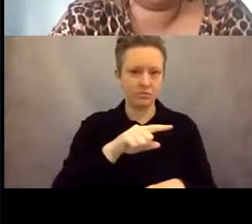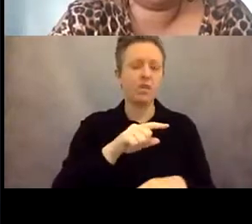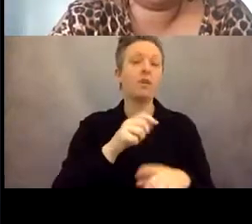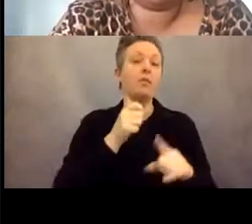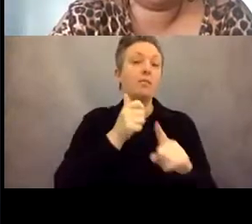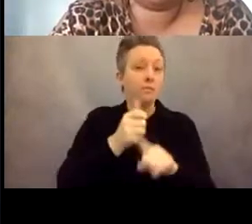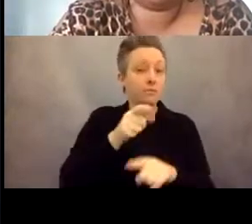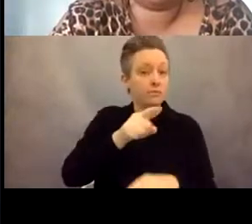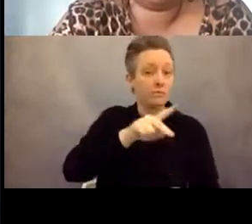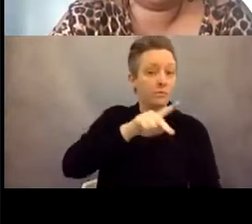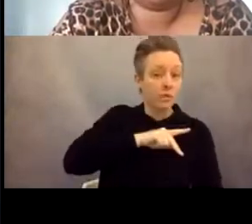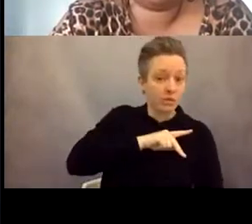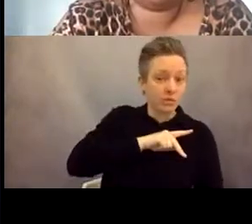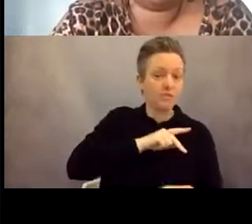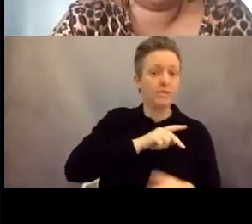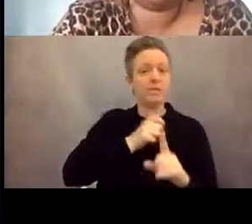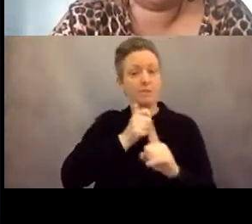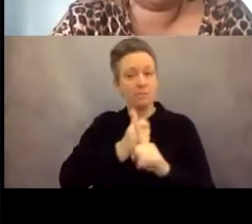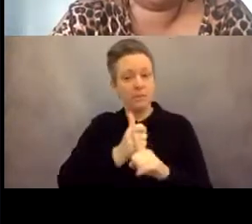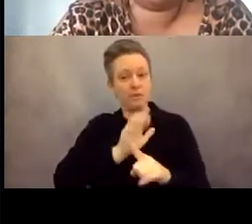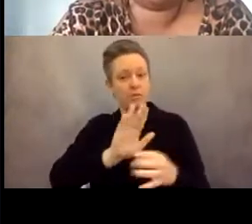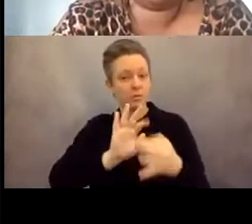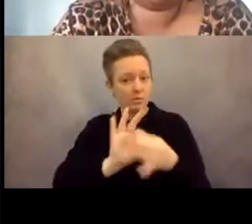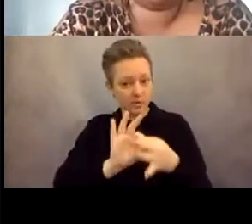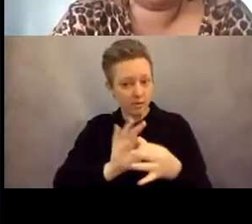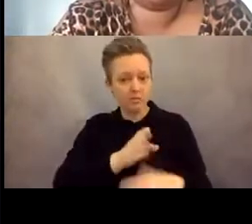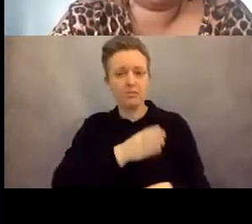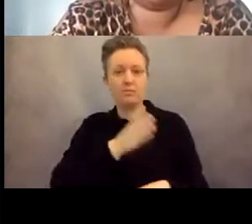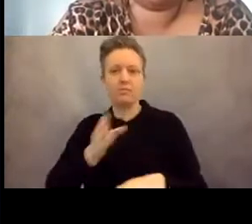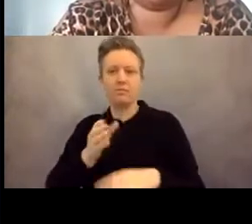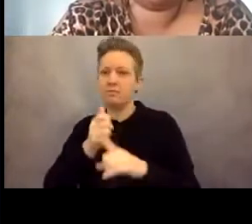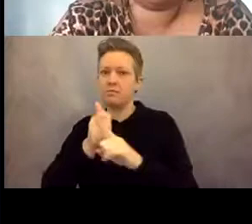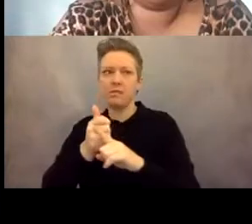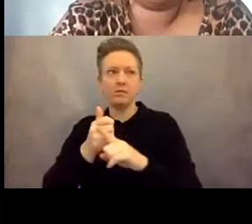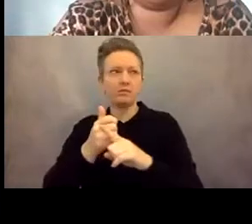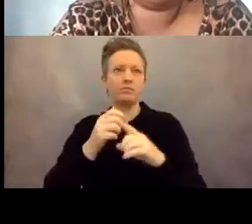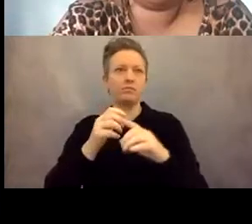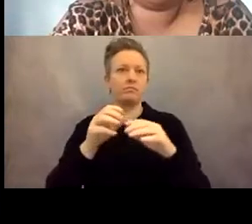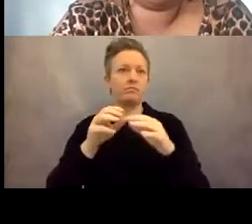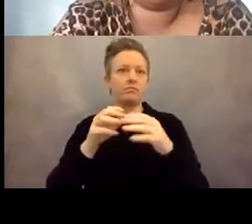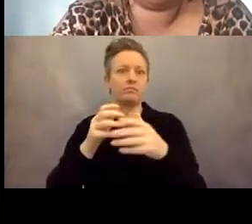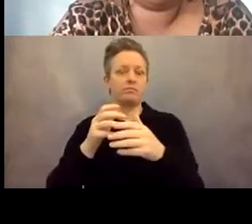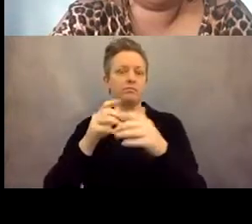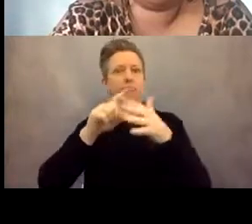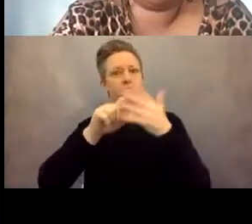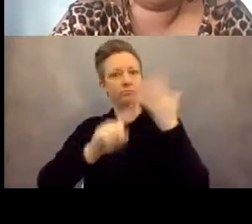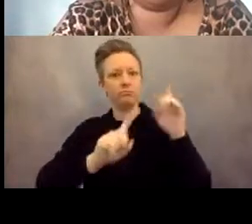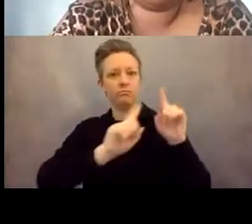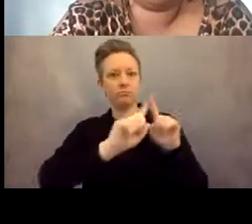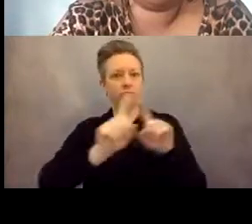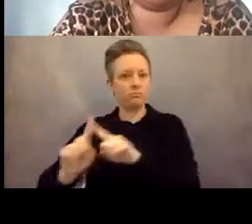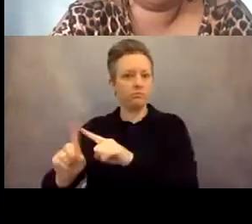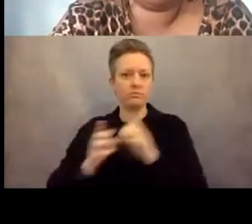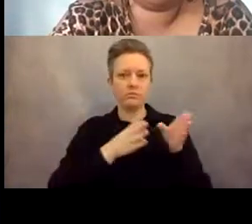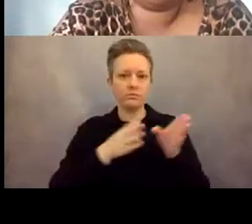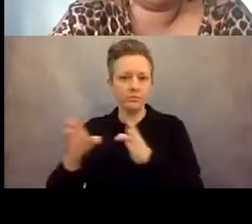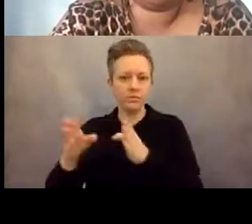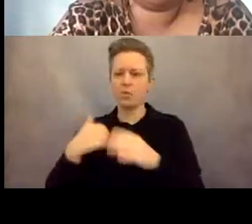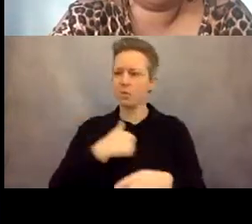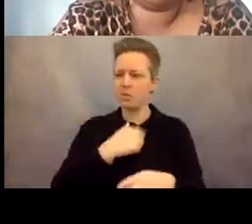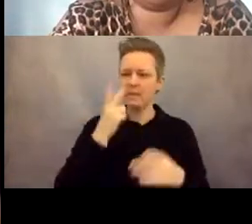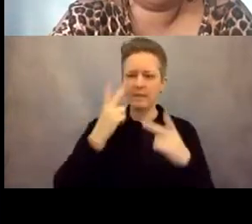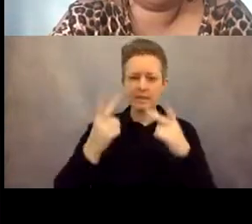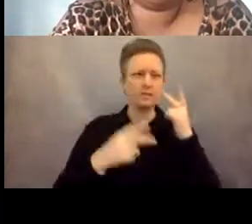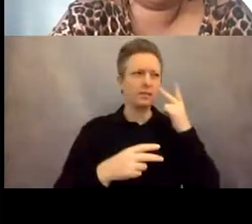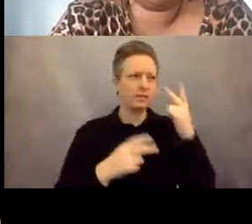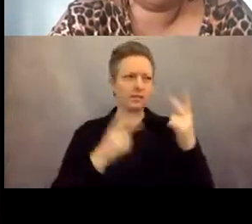there's a toll organizationally for those of you who have this exposure in your work, institutionally, systemically. We see it in movements we're a part of, we're seeing it